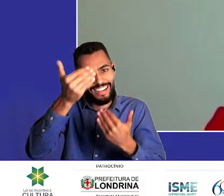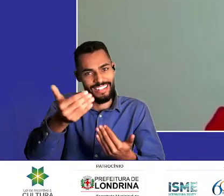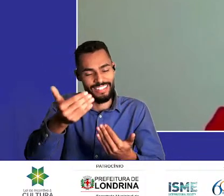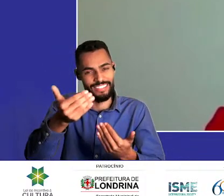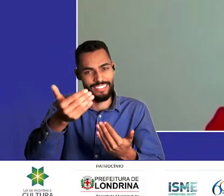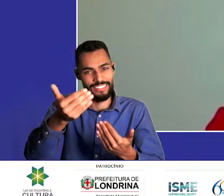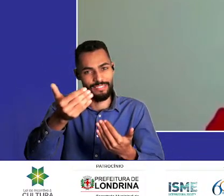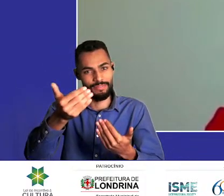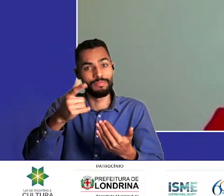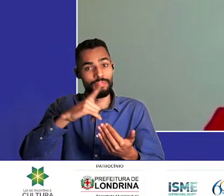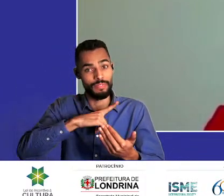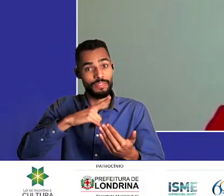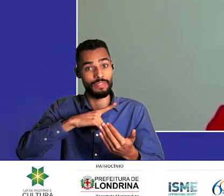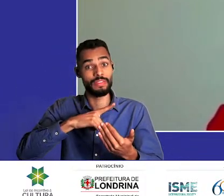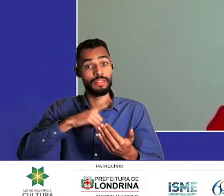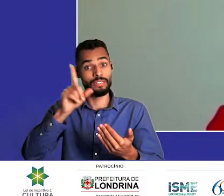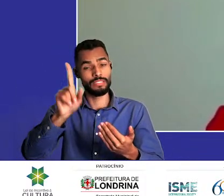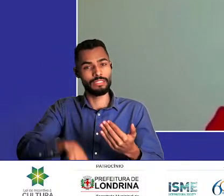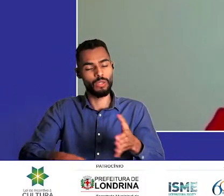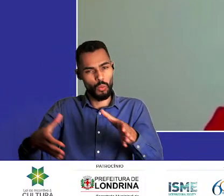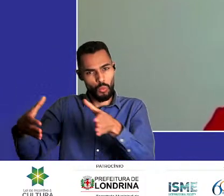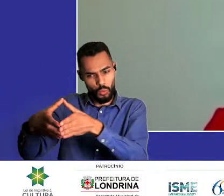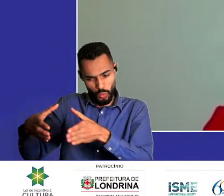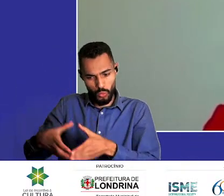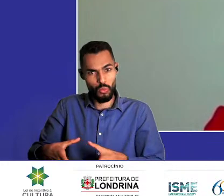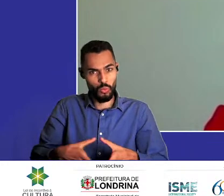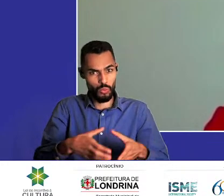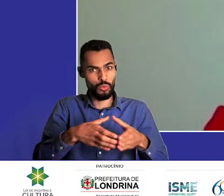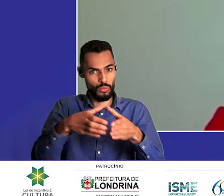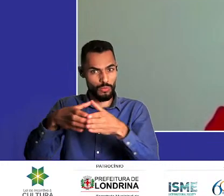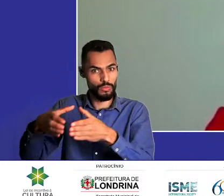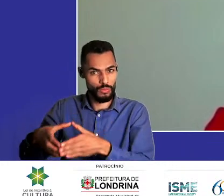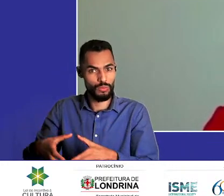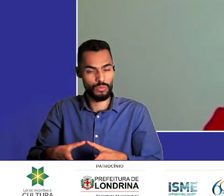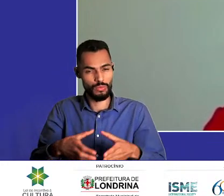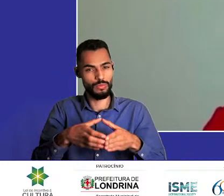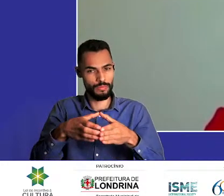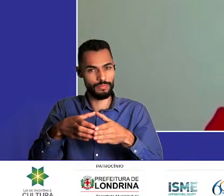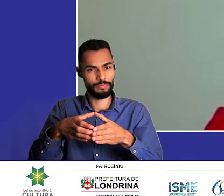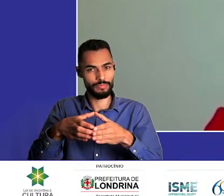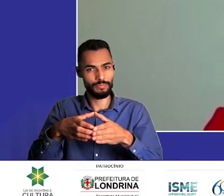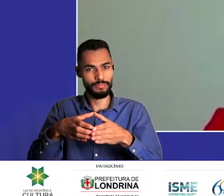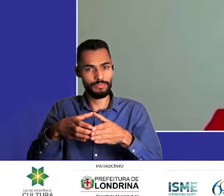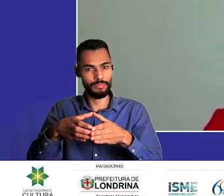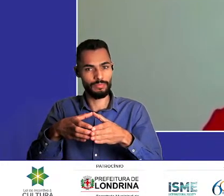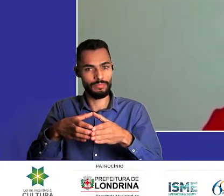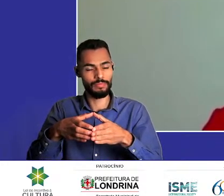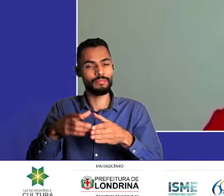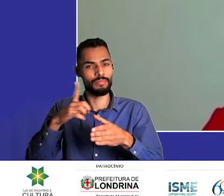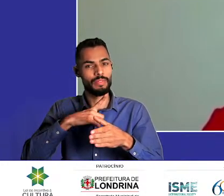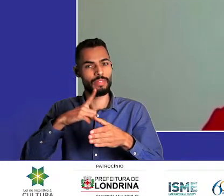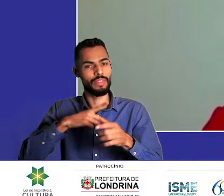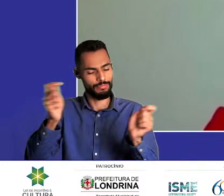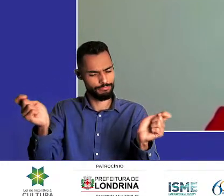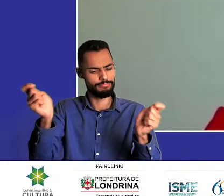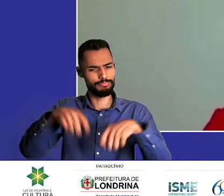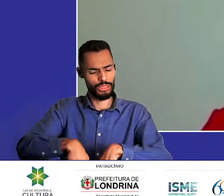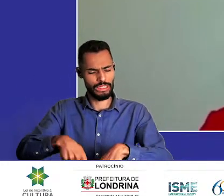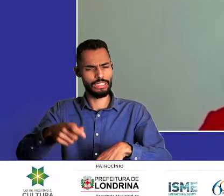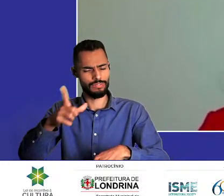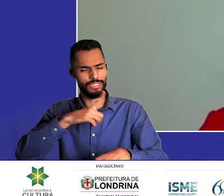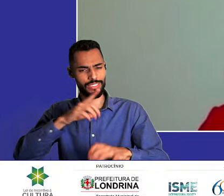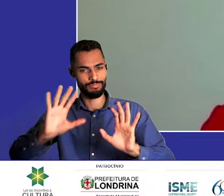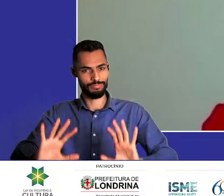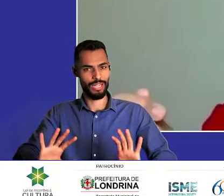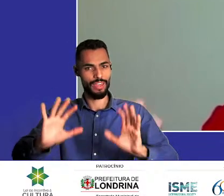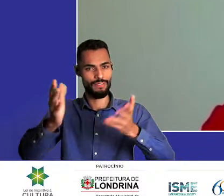making this event reality. I believe we have formed a potent international